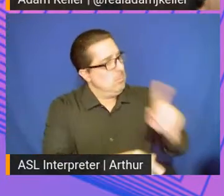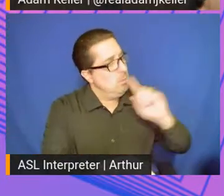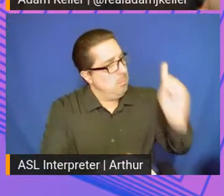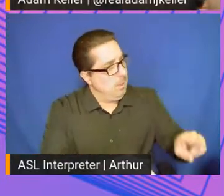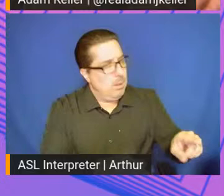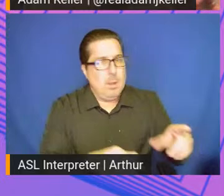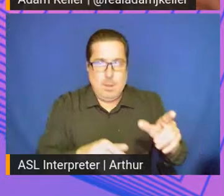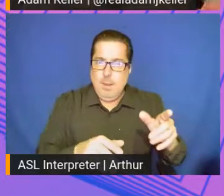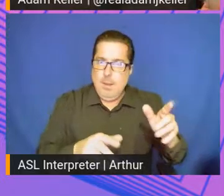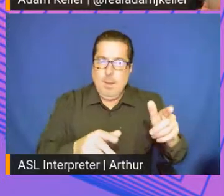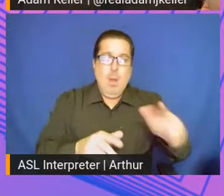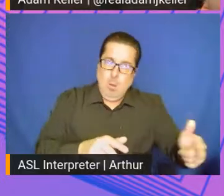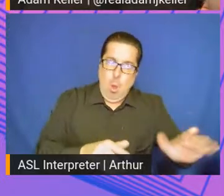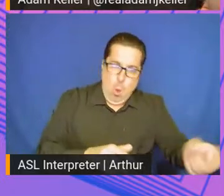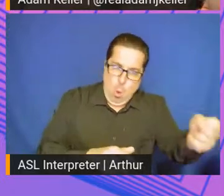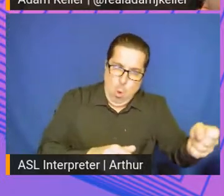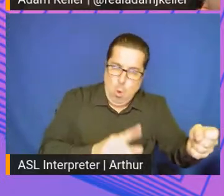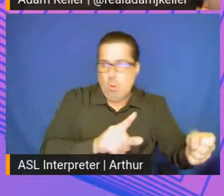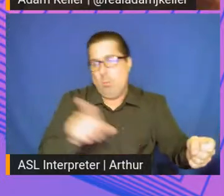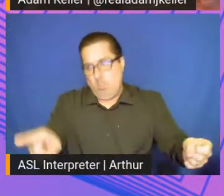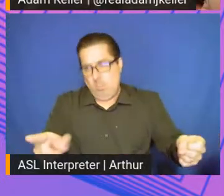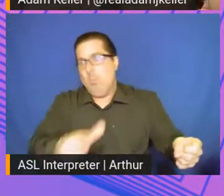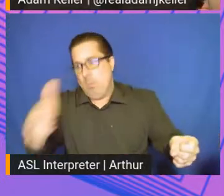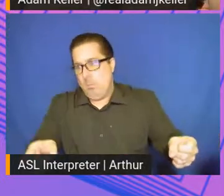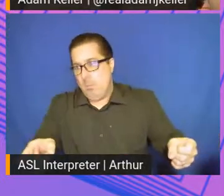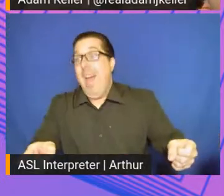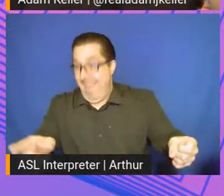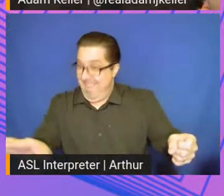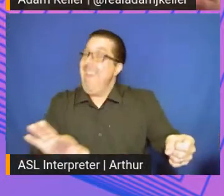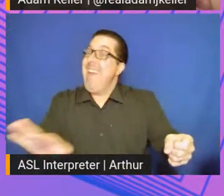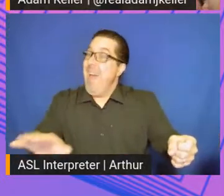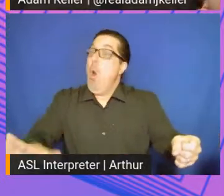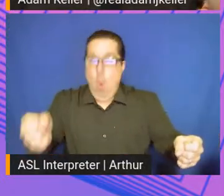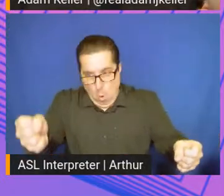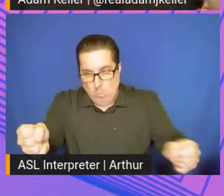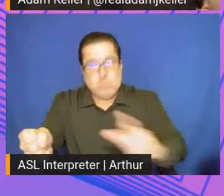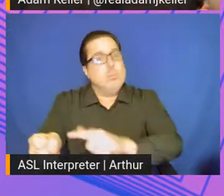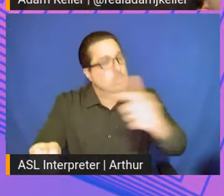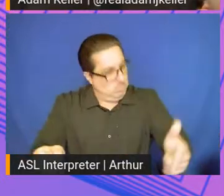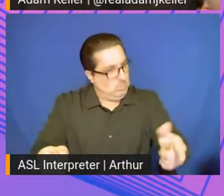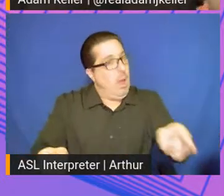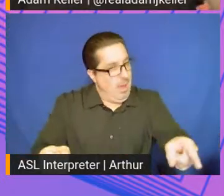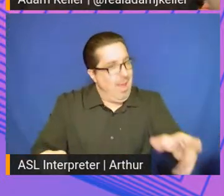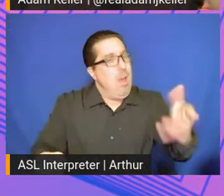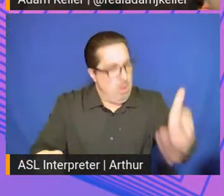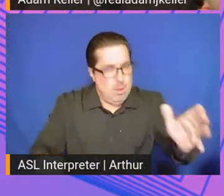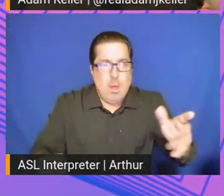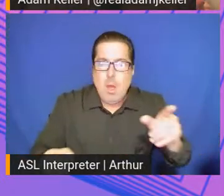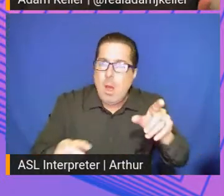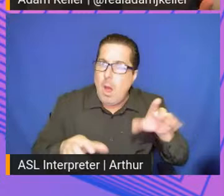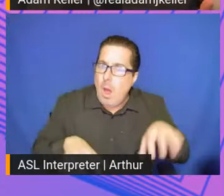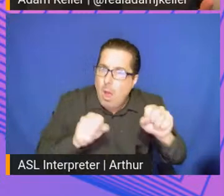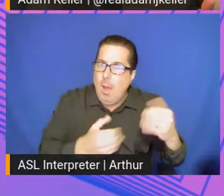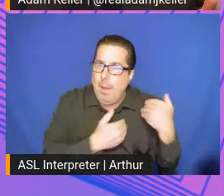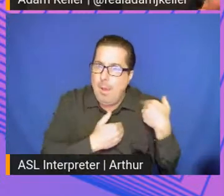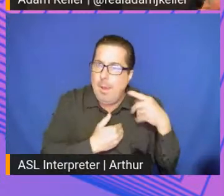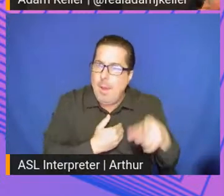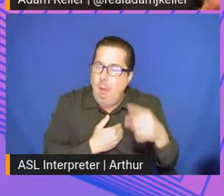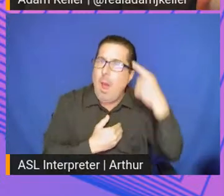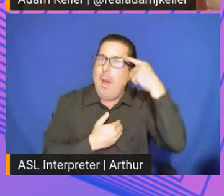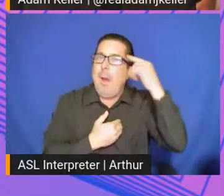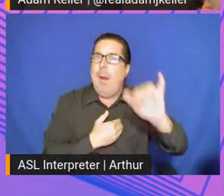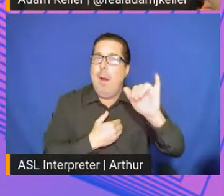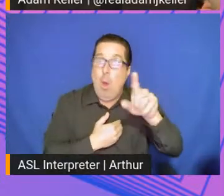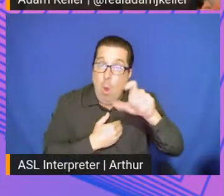Amazon ECS, you don't have to manage the control plane. It's fully managed. And in addition, you don't have to think about upgrades. You don't have to think